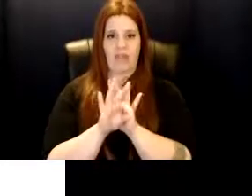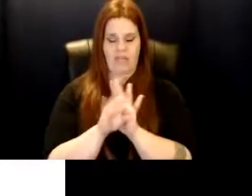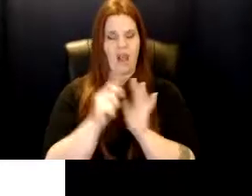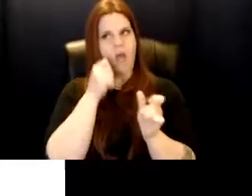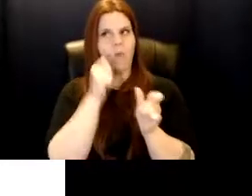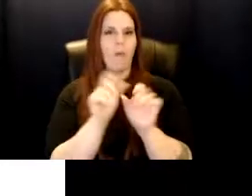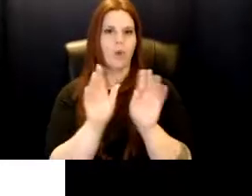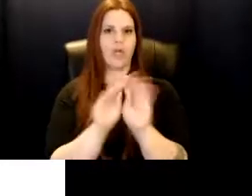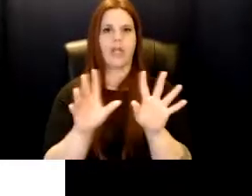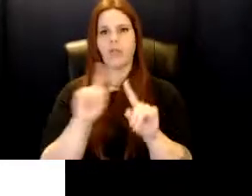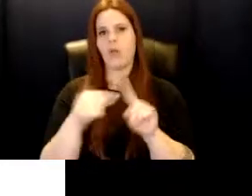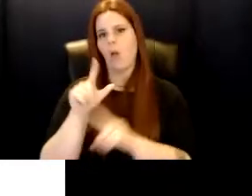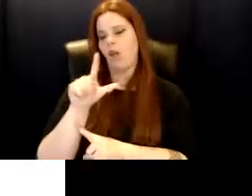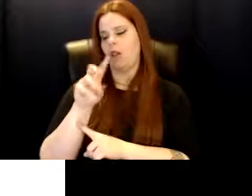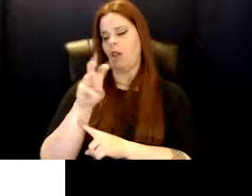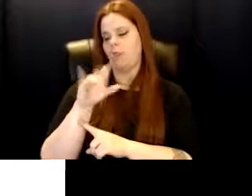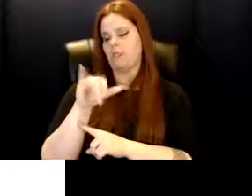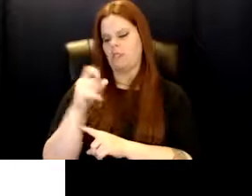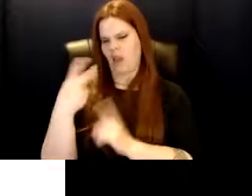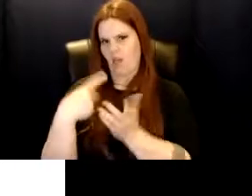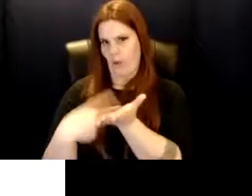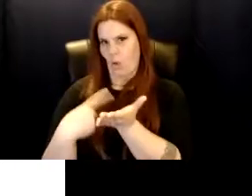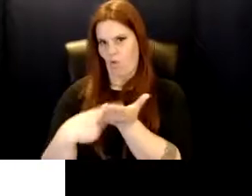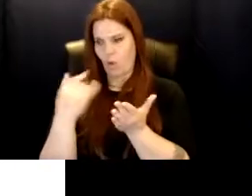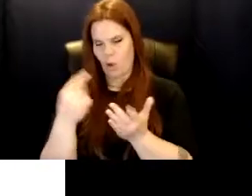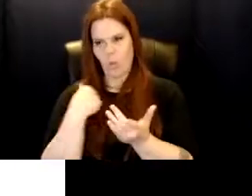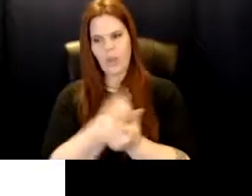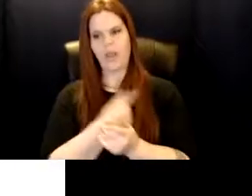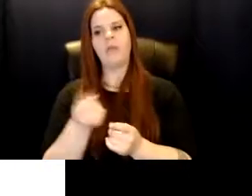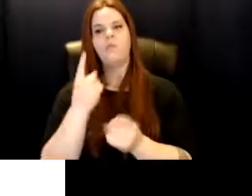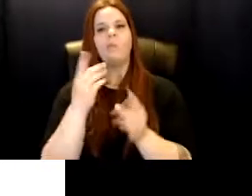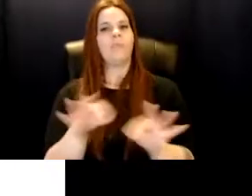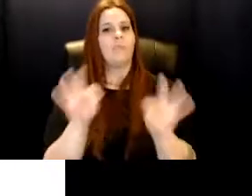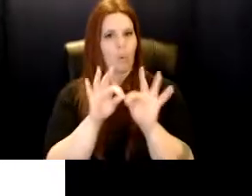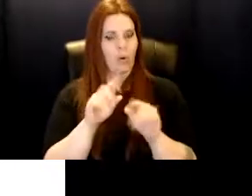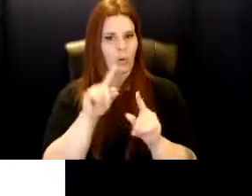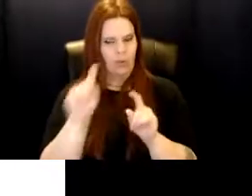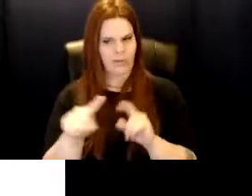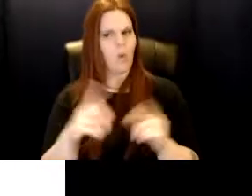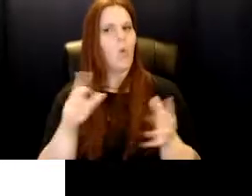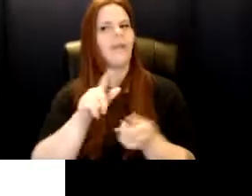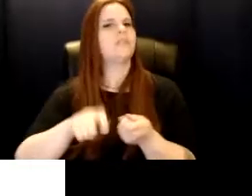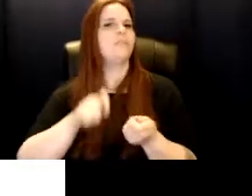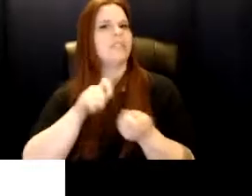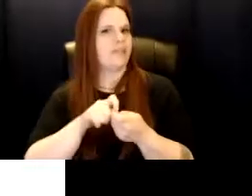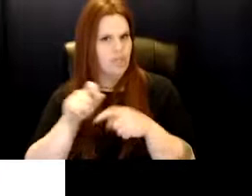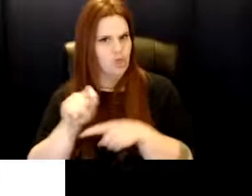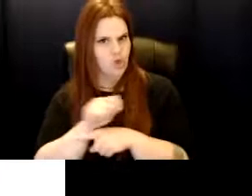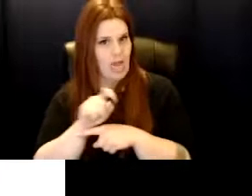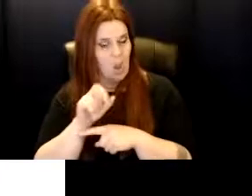clearly when Lewis and I went over this, we had this one important question: what specific training